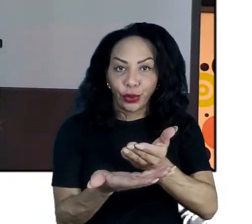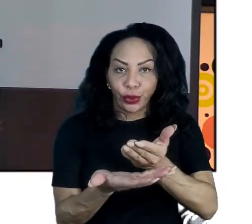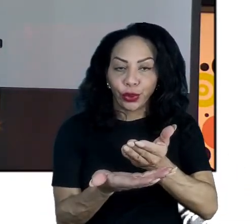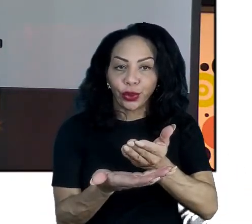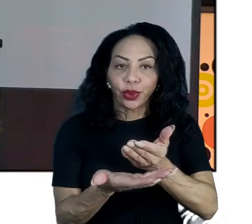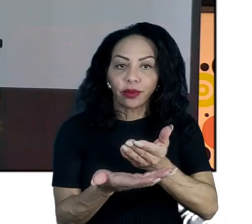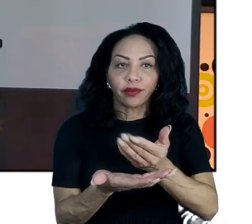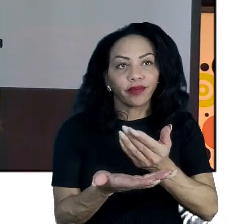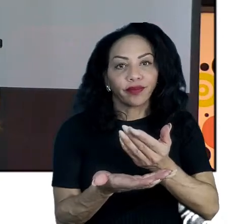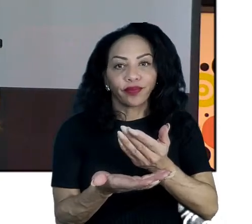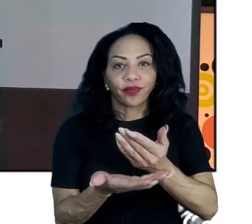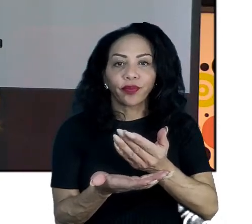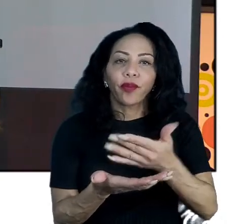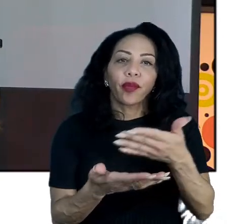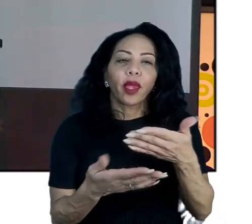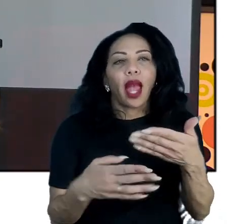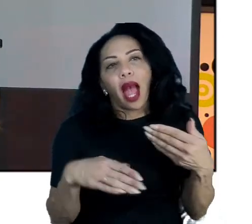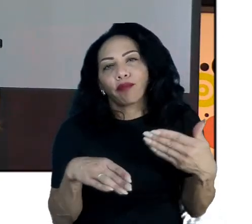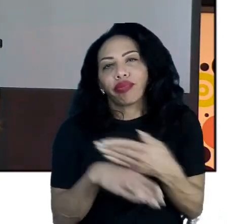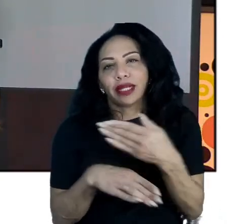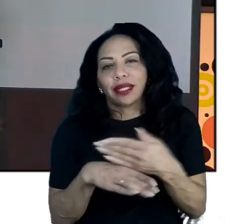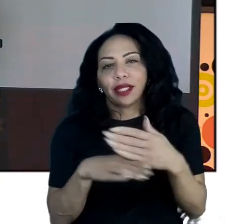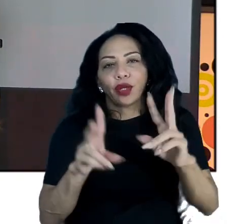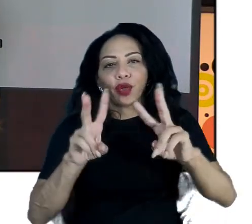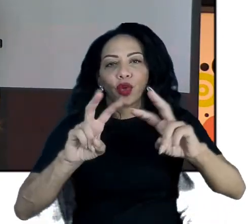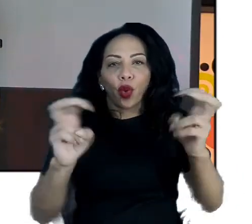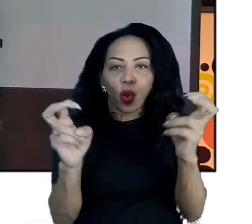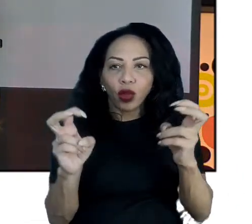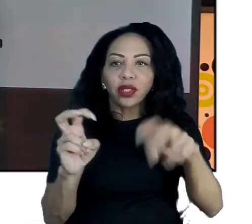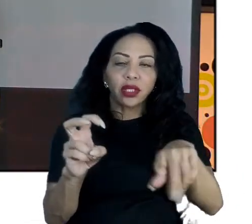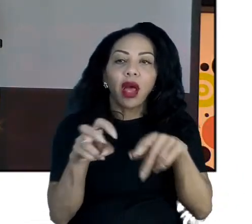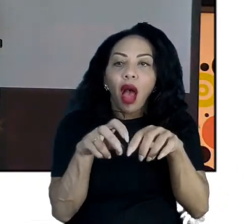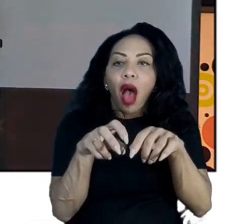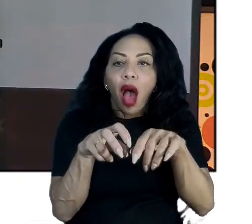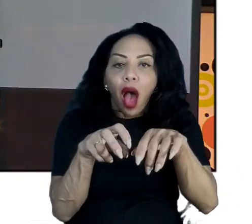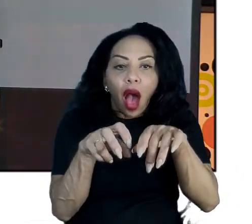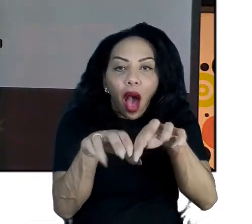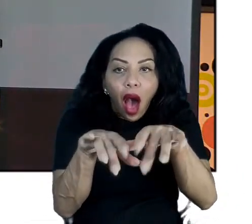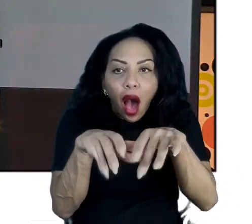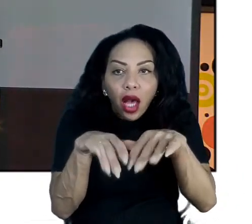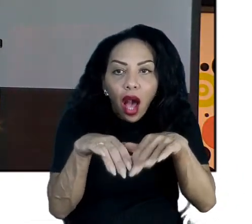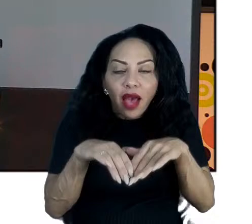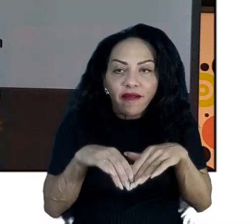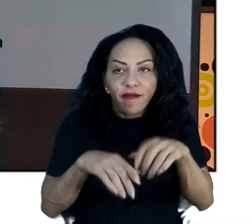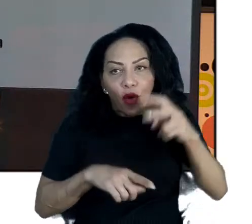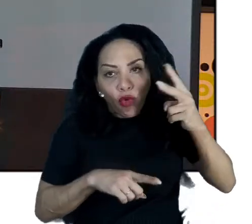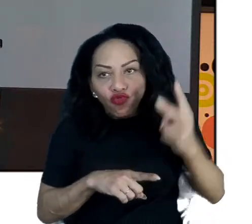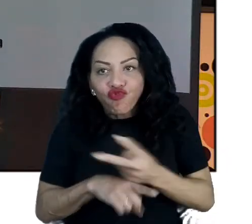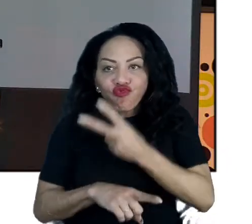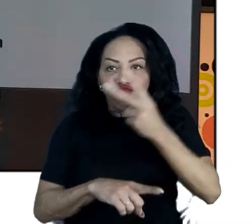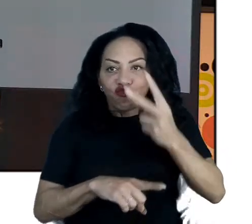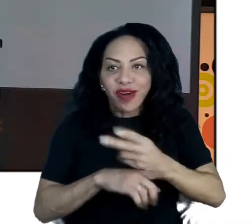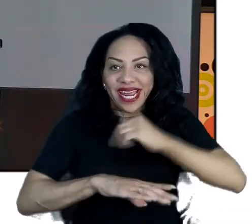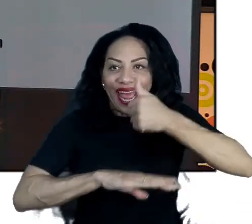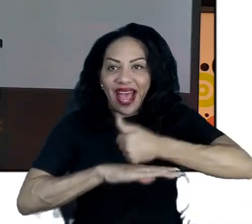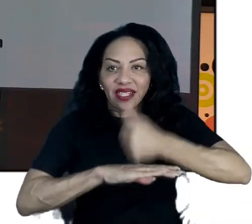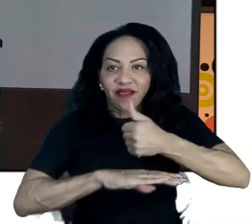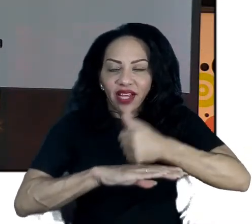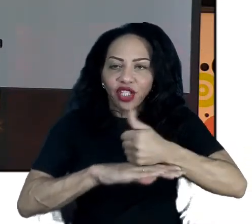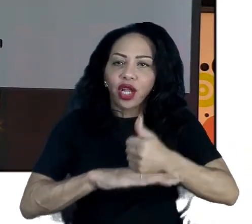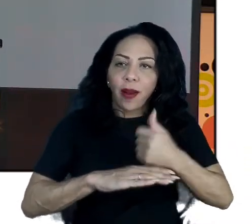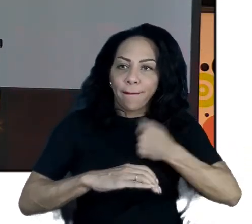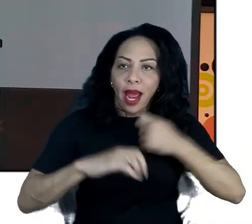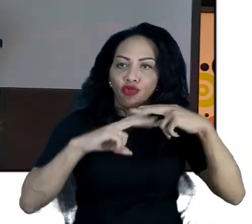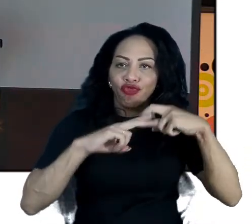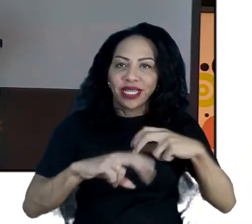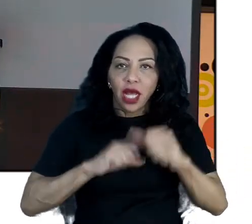which I call archival reactivation, and I'm going to share my research process,